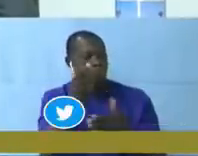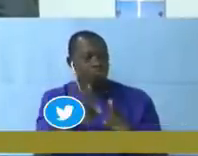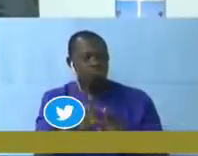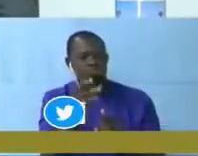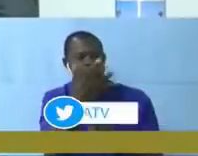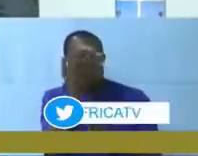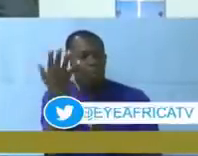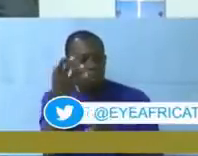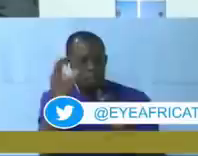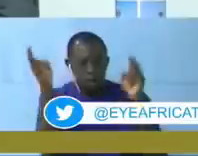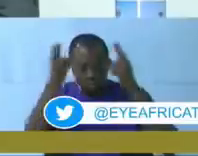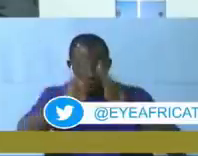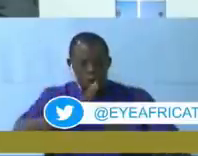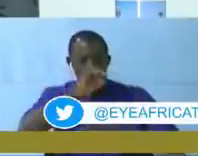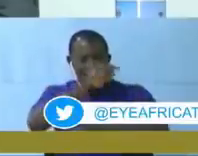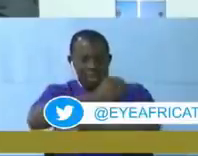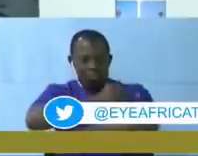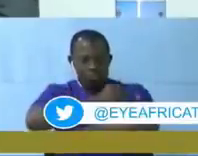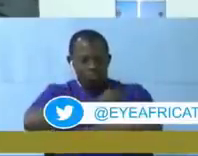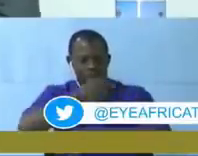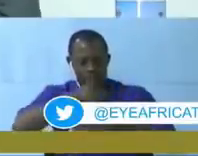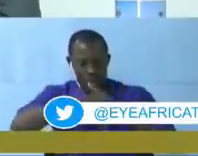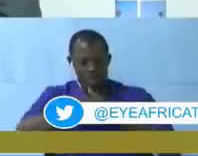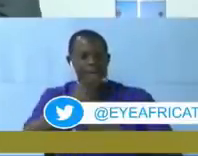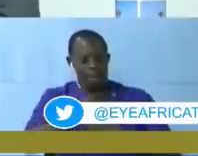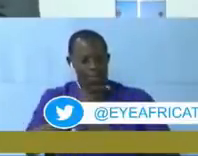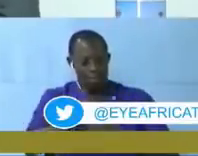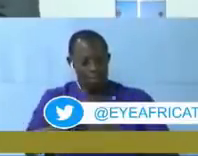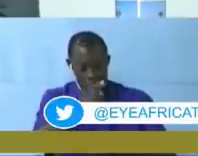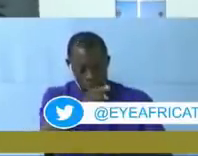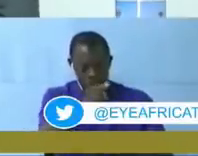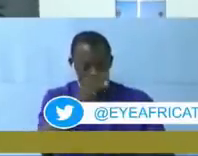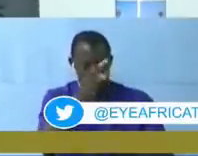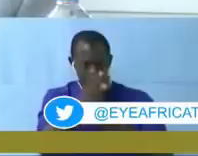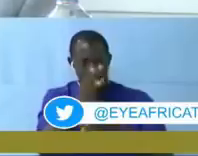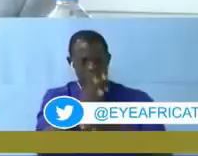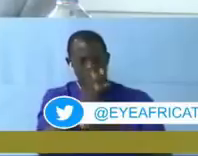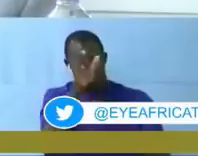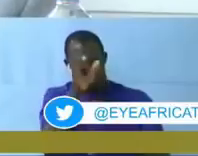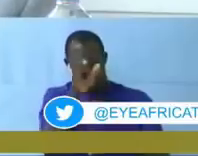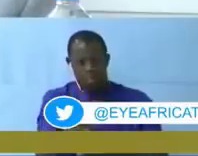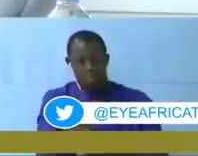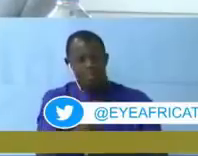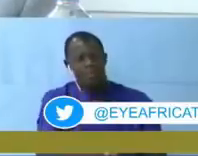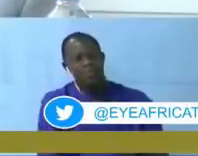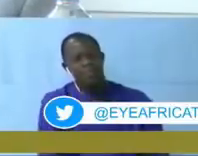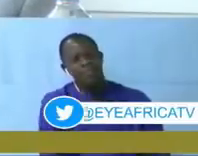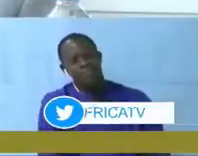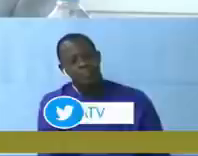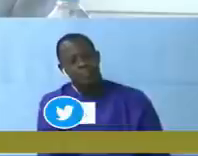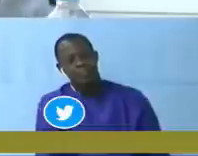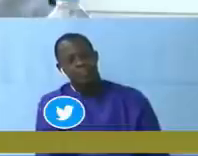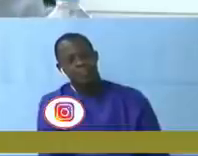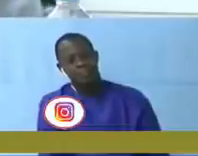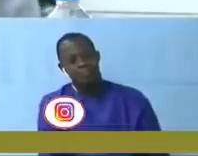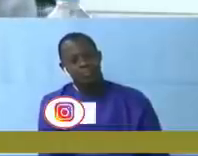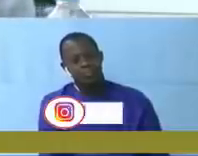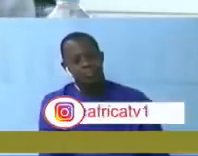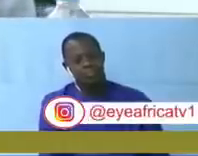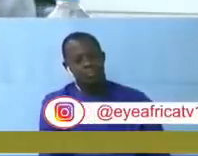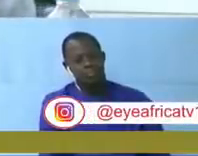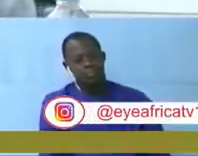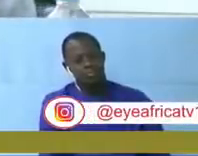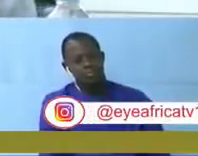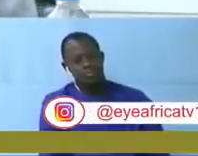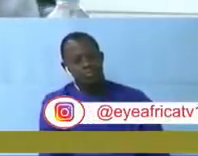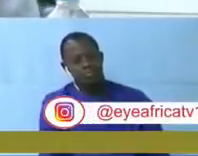law-related institutions in this country. Yegnaane tamen na yange jangale ci university bi fi ci bir rewmi ak yeneeni bunti jangale